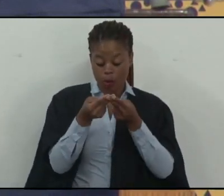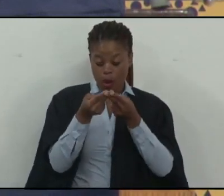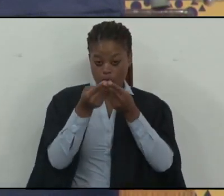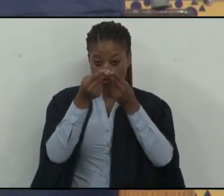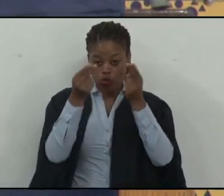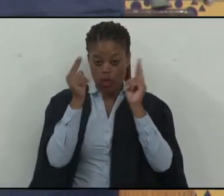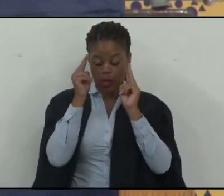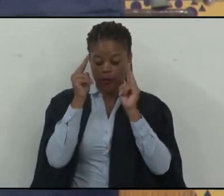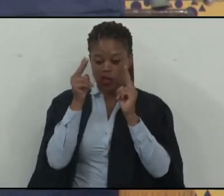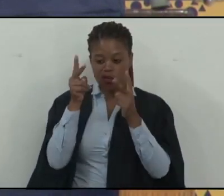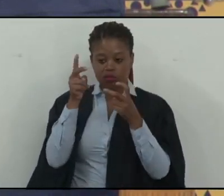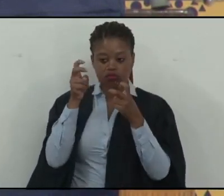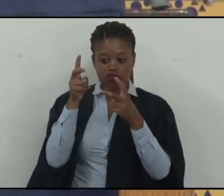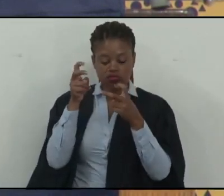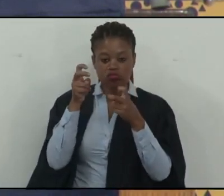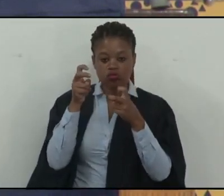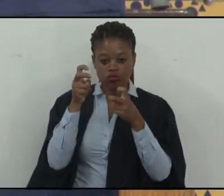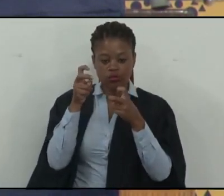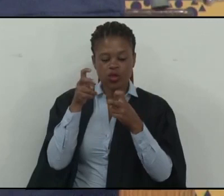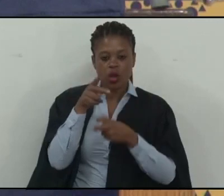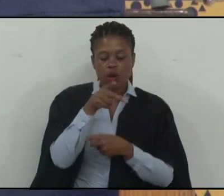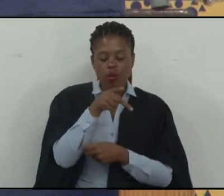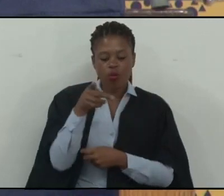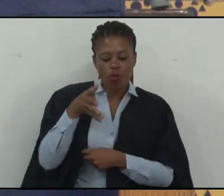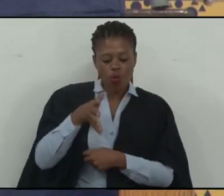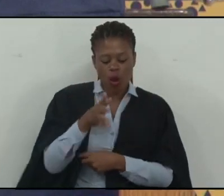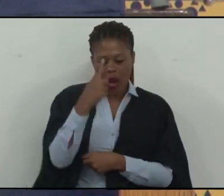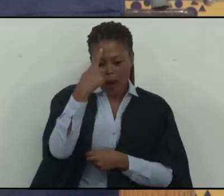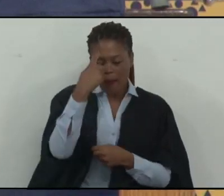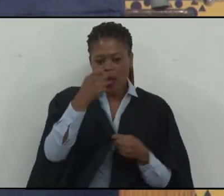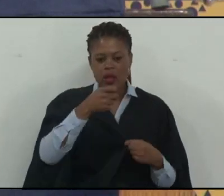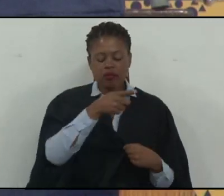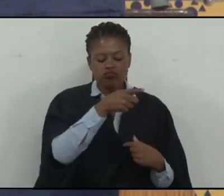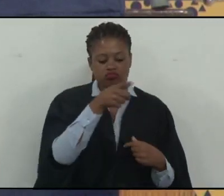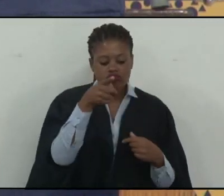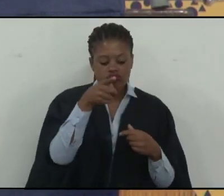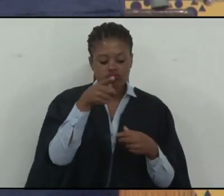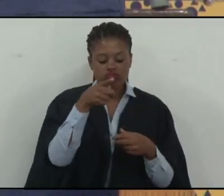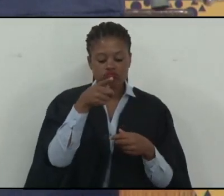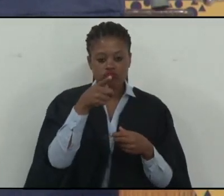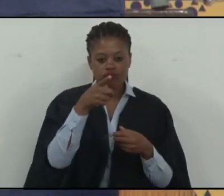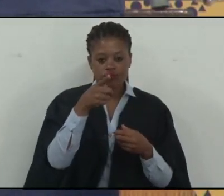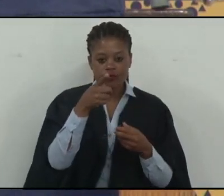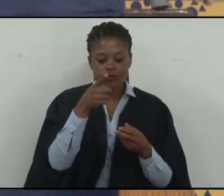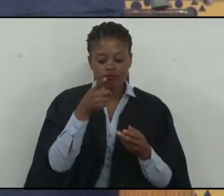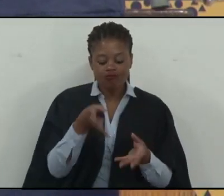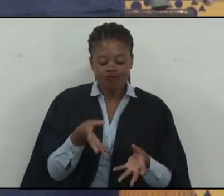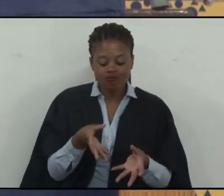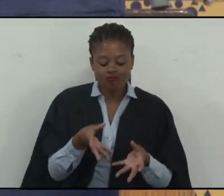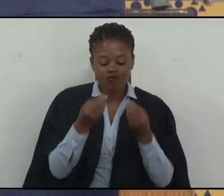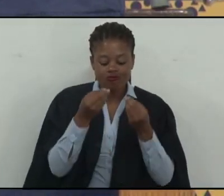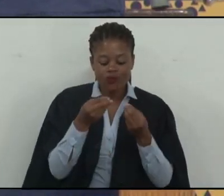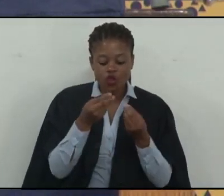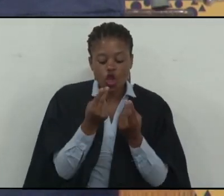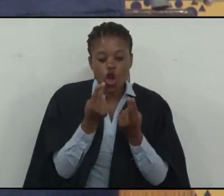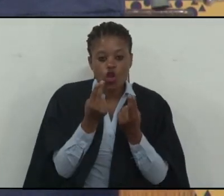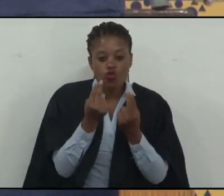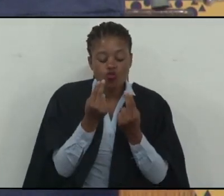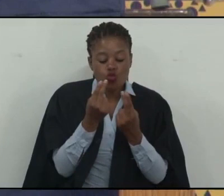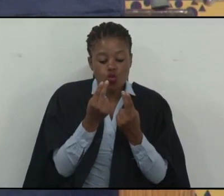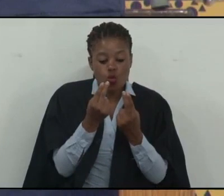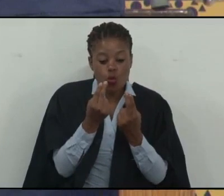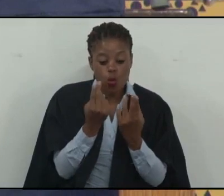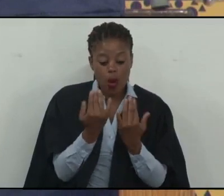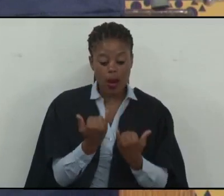perspective, we would like to believe that you are entering this new phase of your lives,